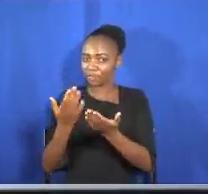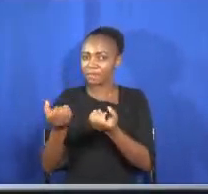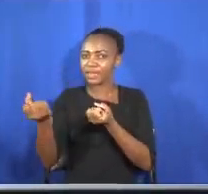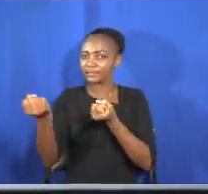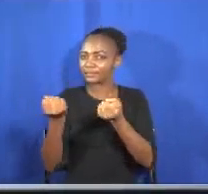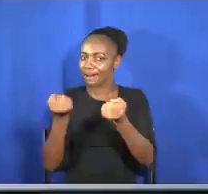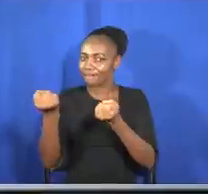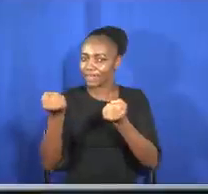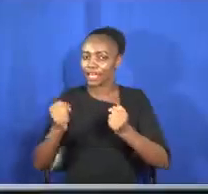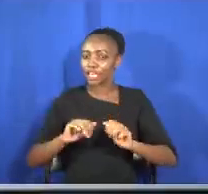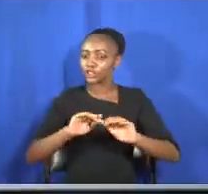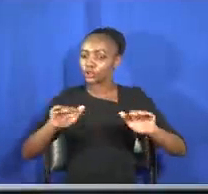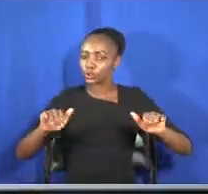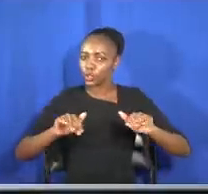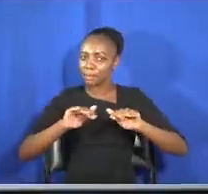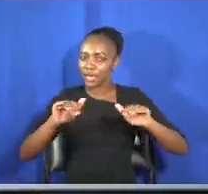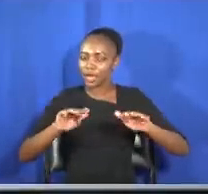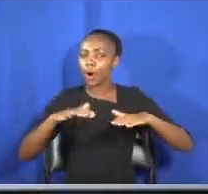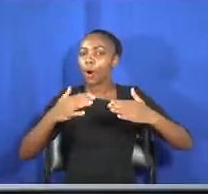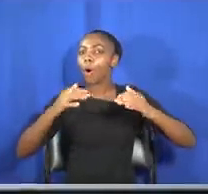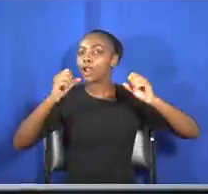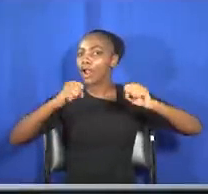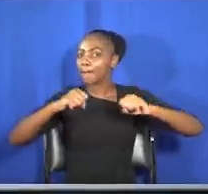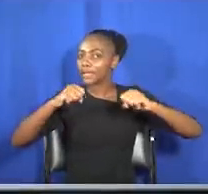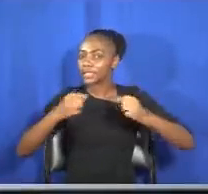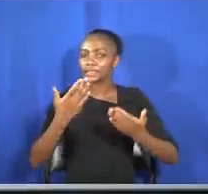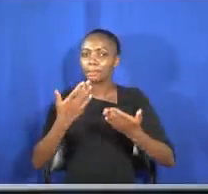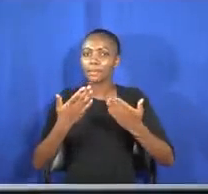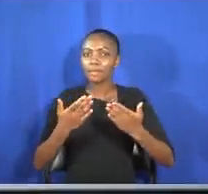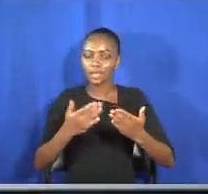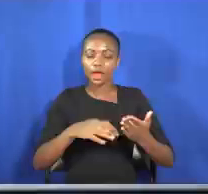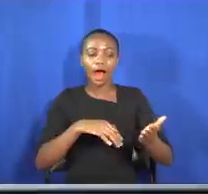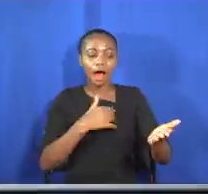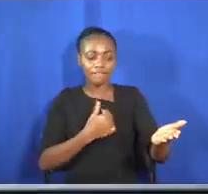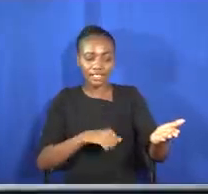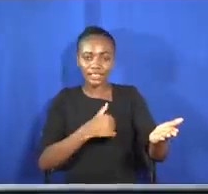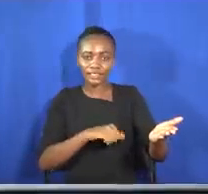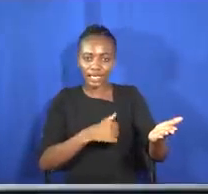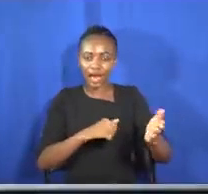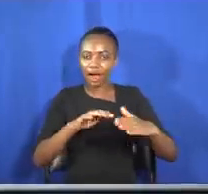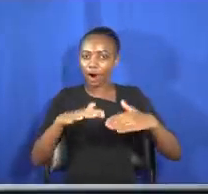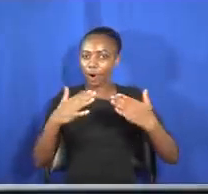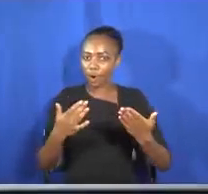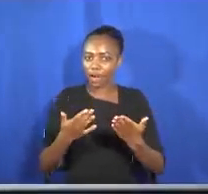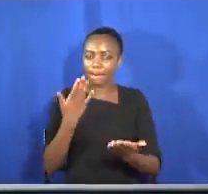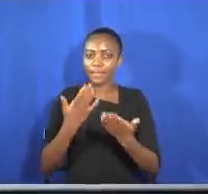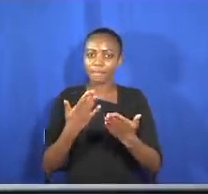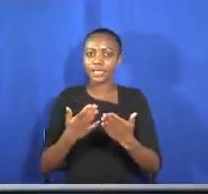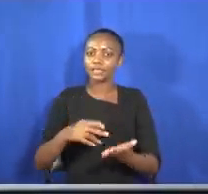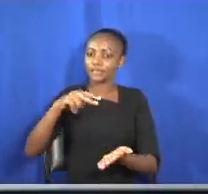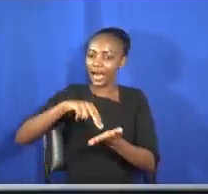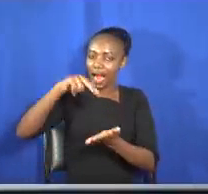maybe driving, skills of swimming, ability to maybe play a guitar, a capability of